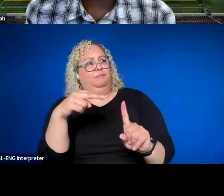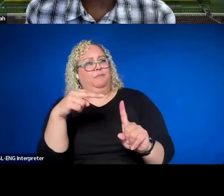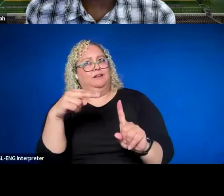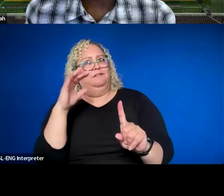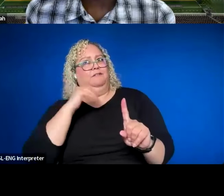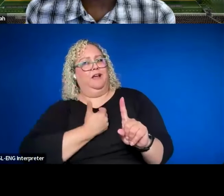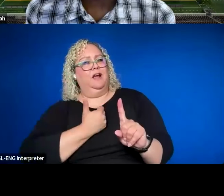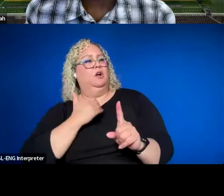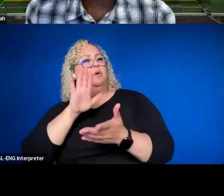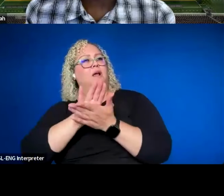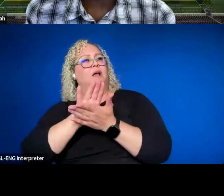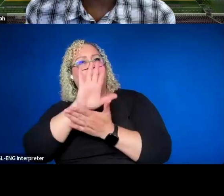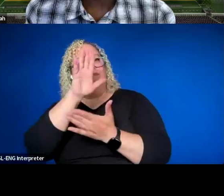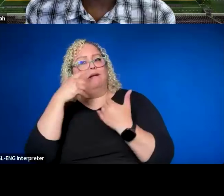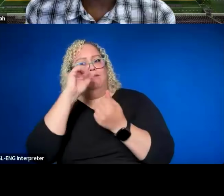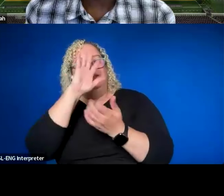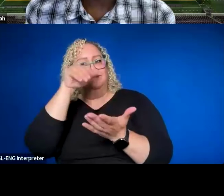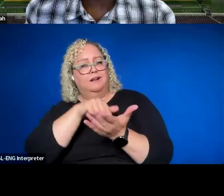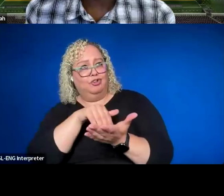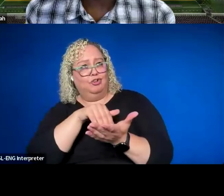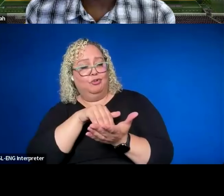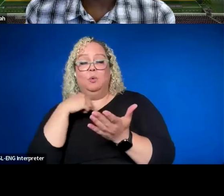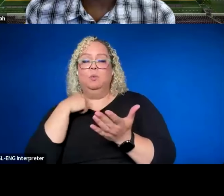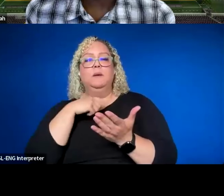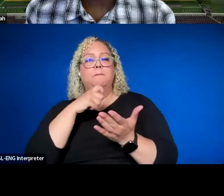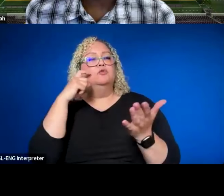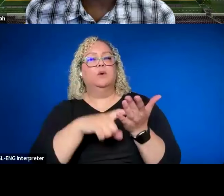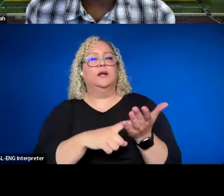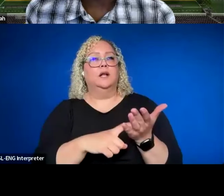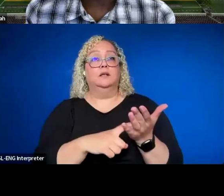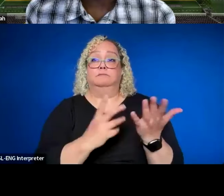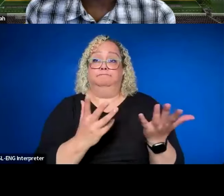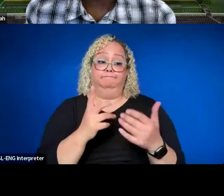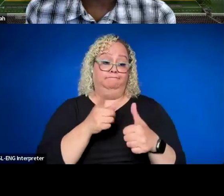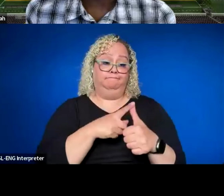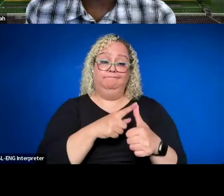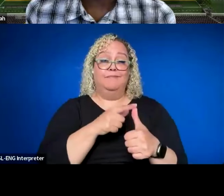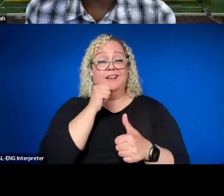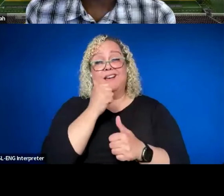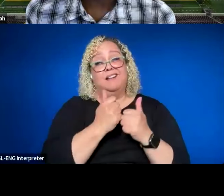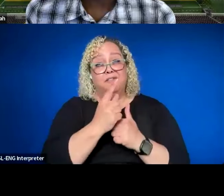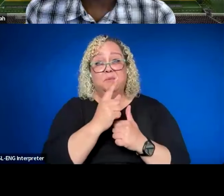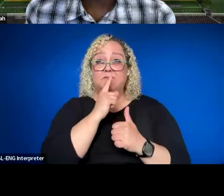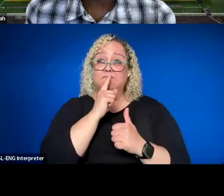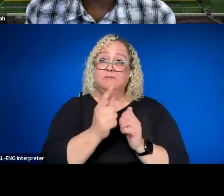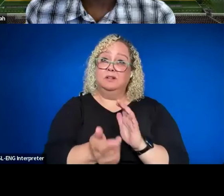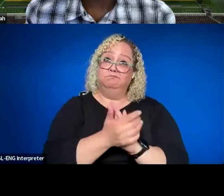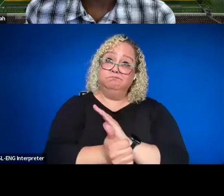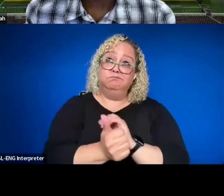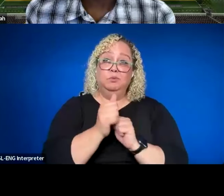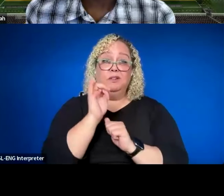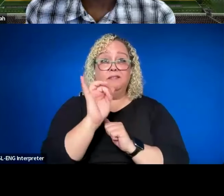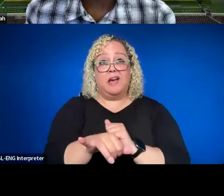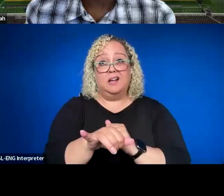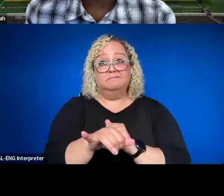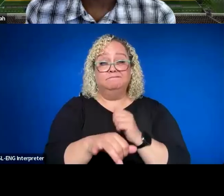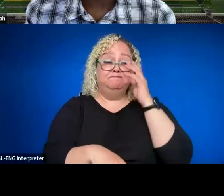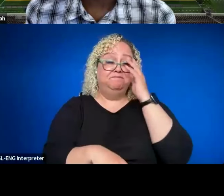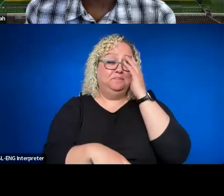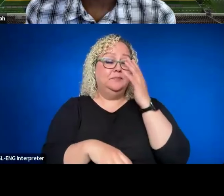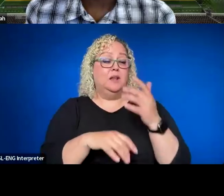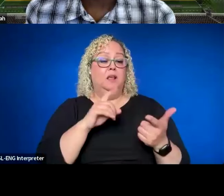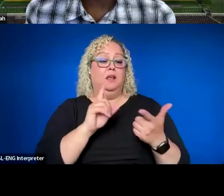one, not everybody is good at this. Two, you, in order to spend the time